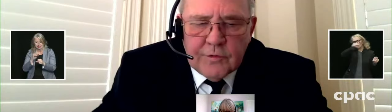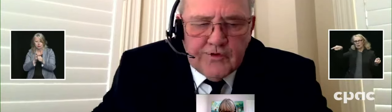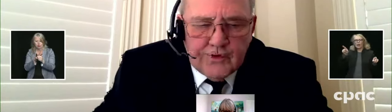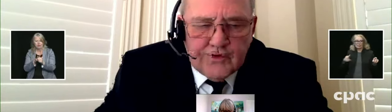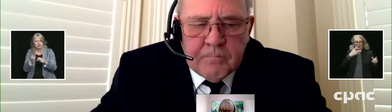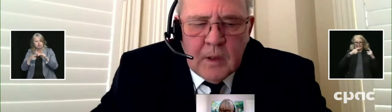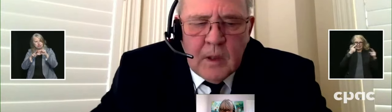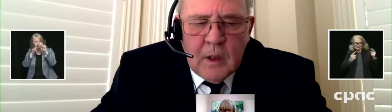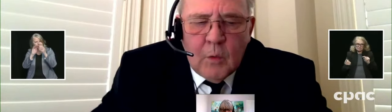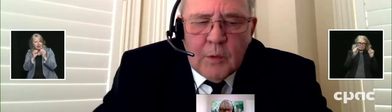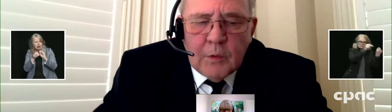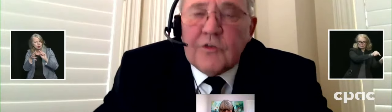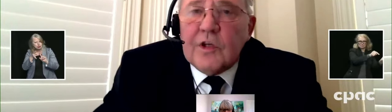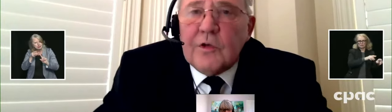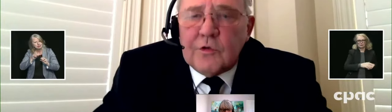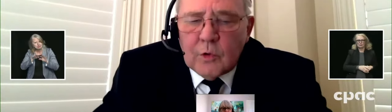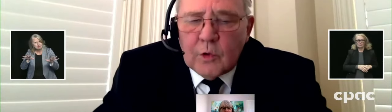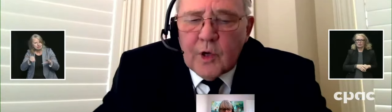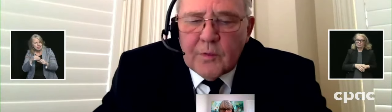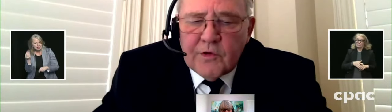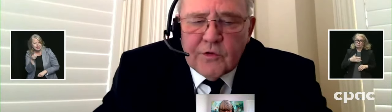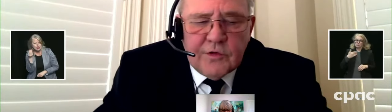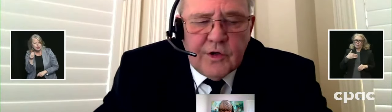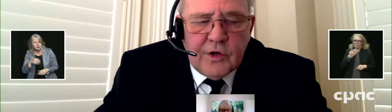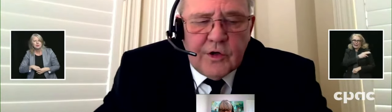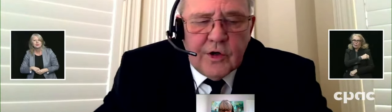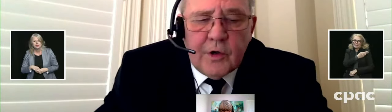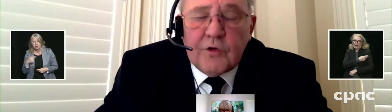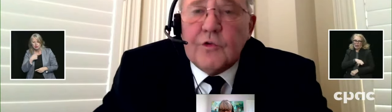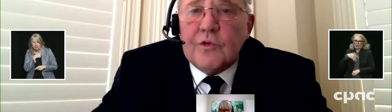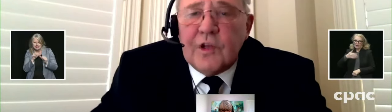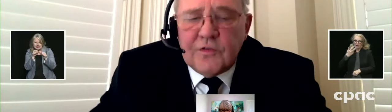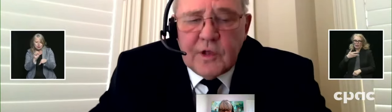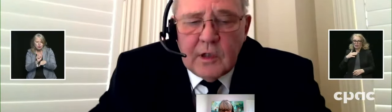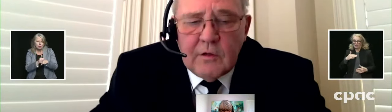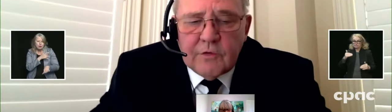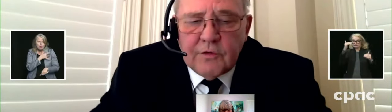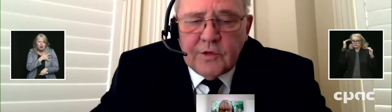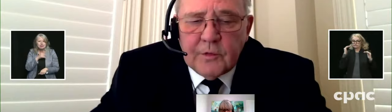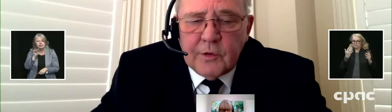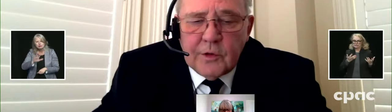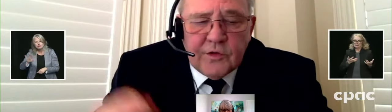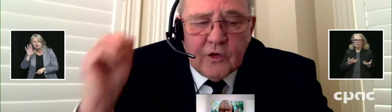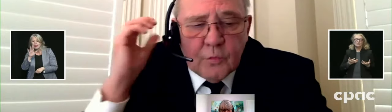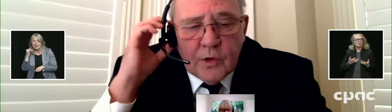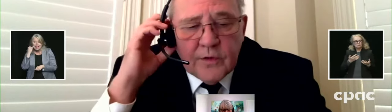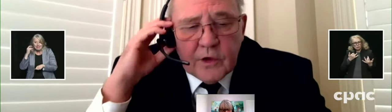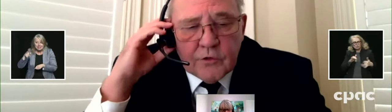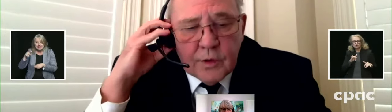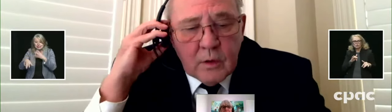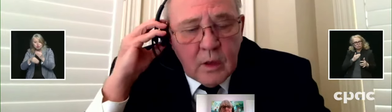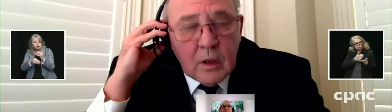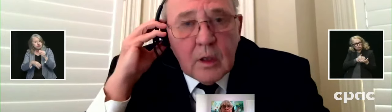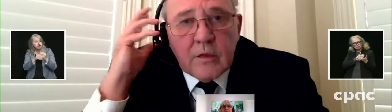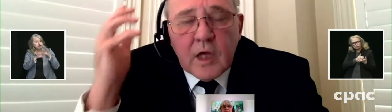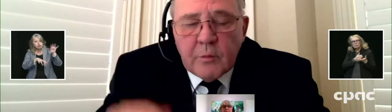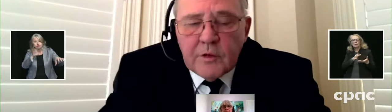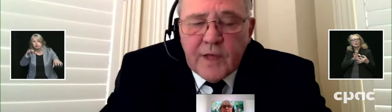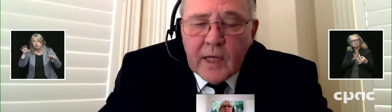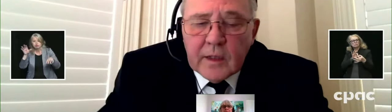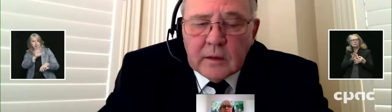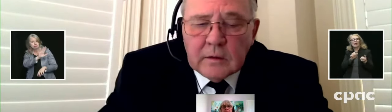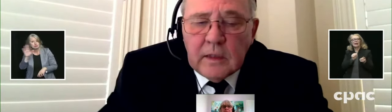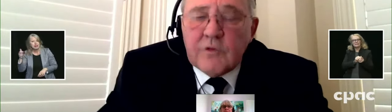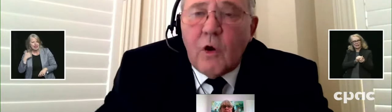of Ontario. We will continue to work with our provincial and territorial partners to assess the need for similar units elsewhere in the country. The Government